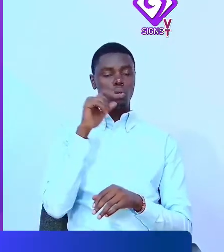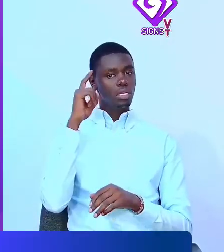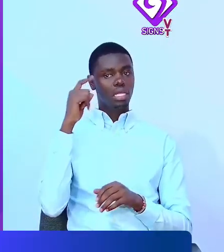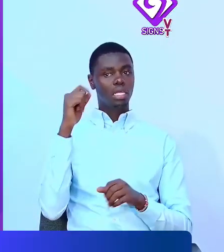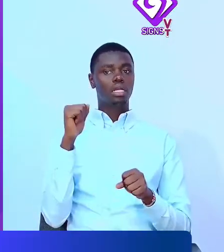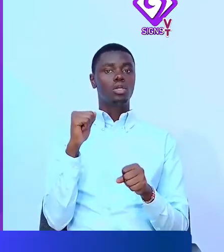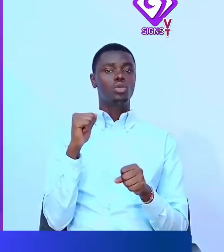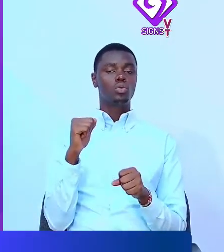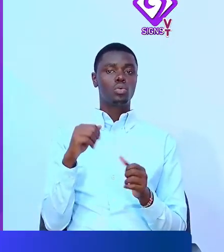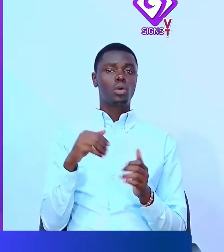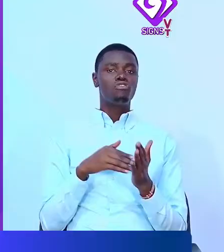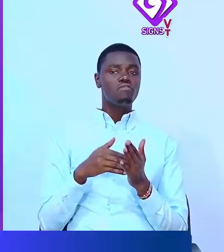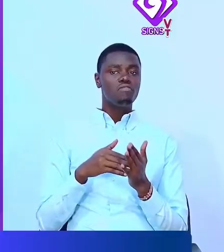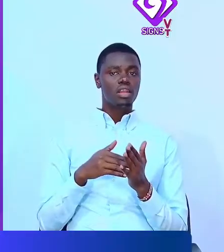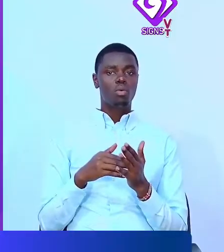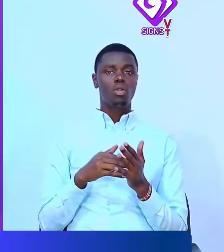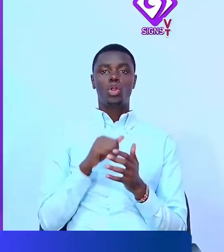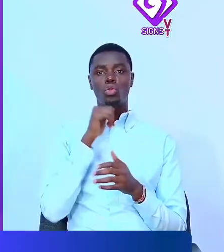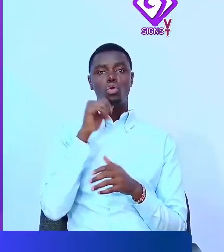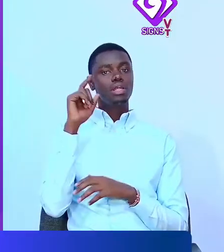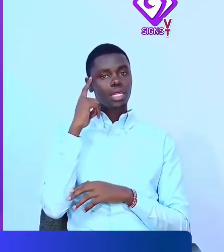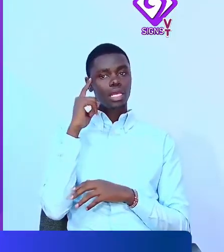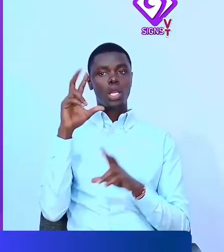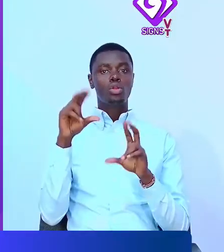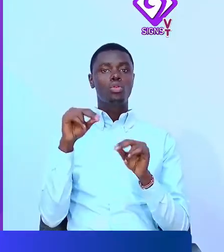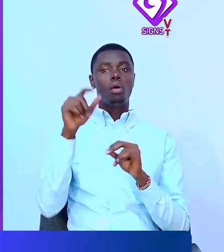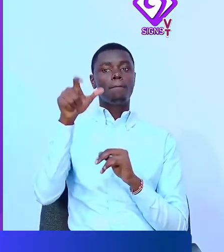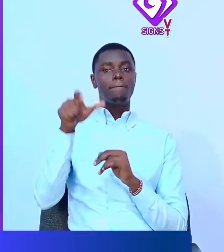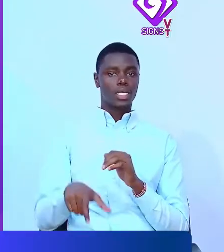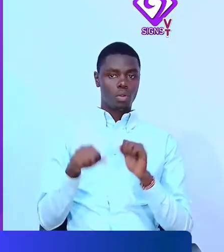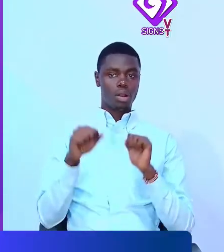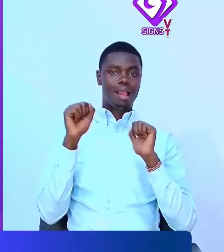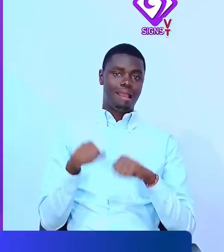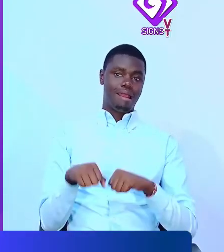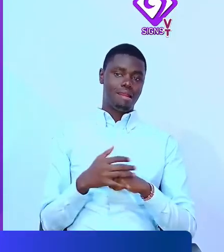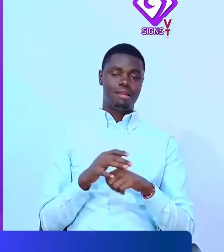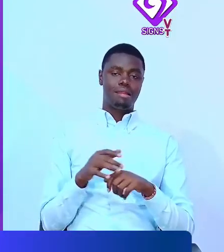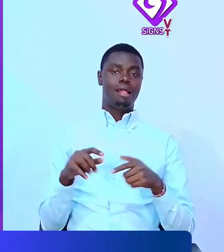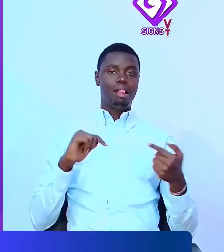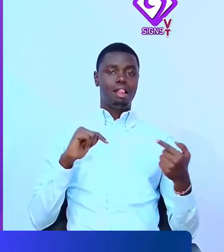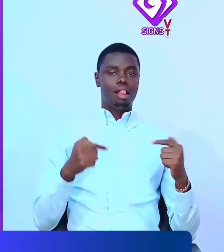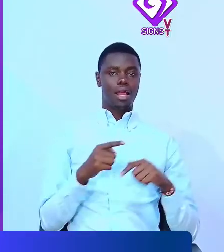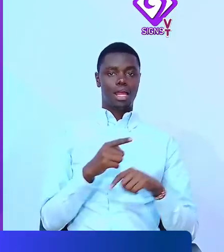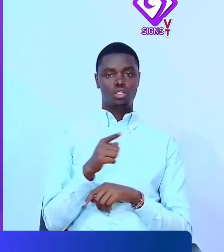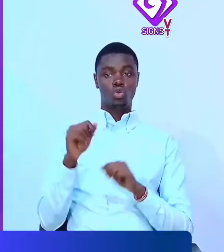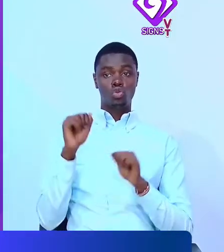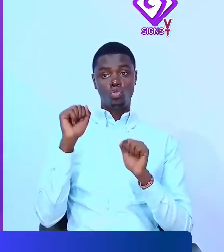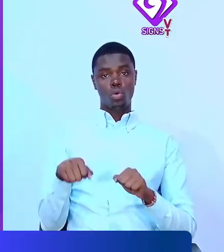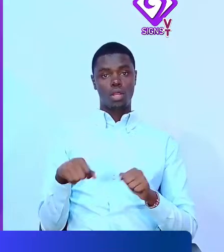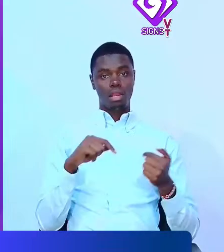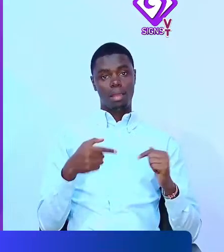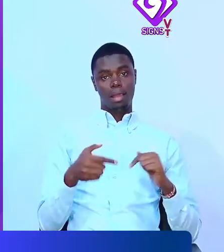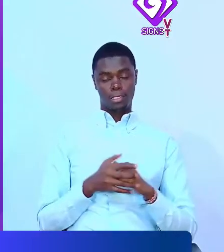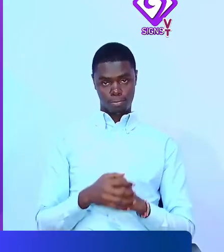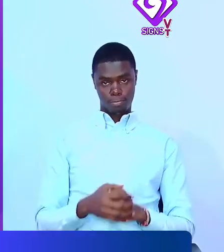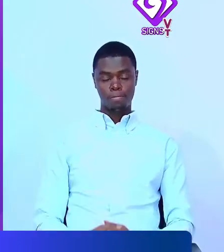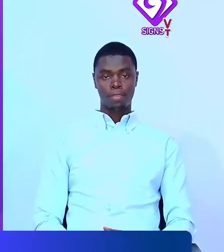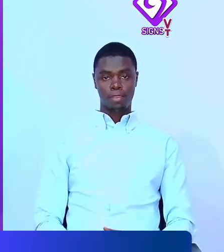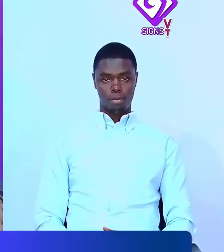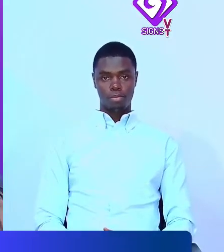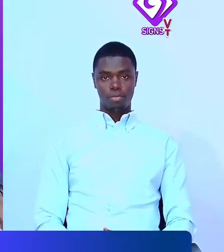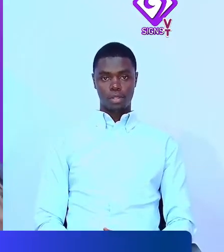invulnerable. And don't think that no one can actually hurt you. You can be hurt. All right. All